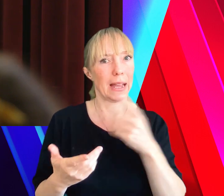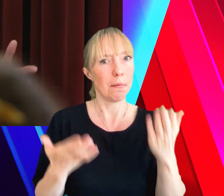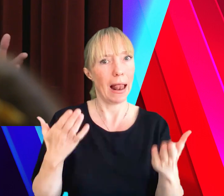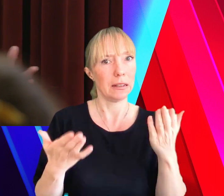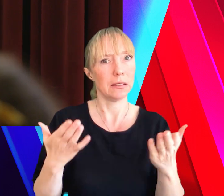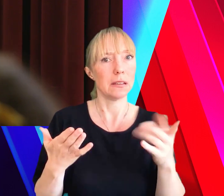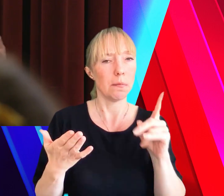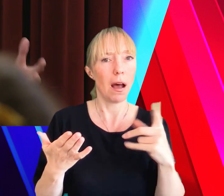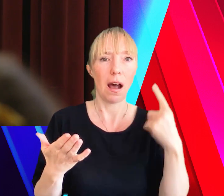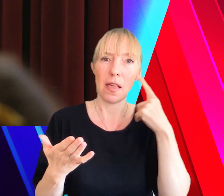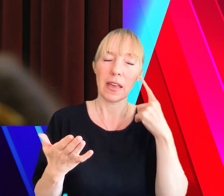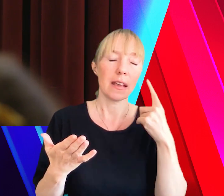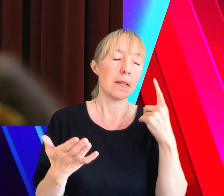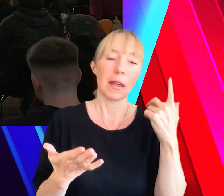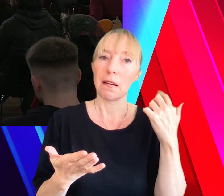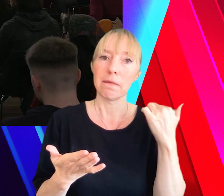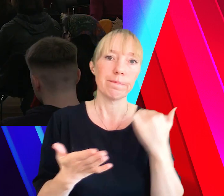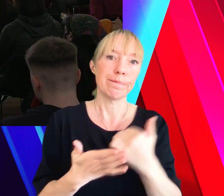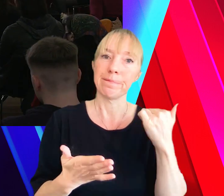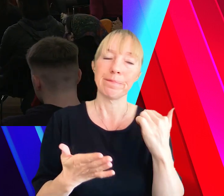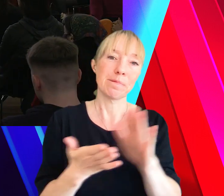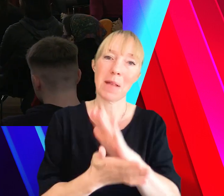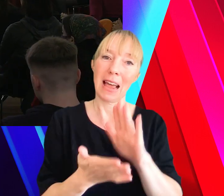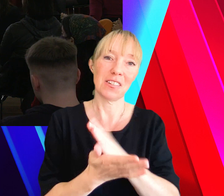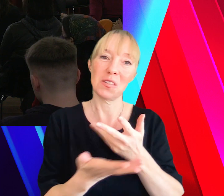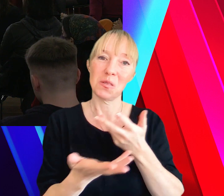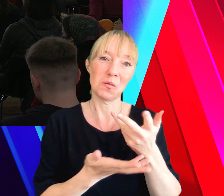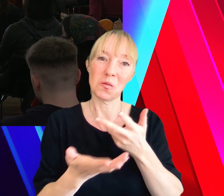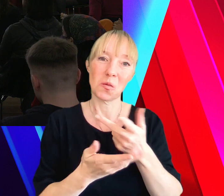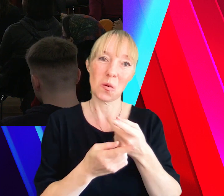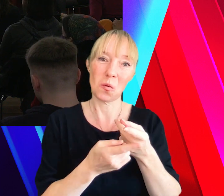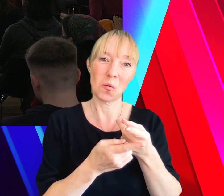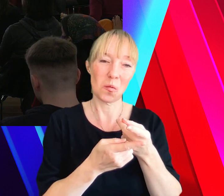balance that we need to like think about. But I think it's just been such a